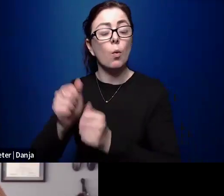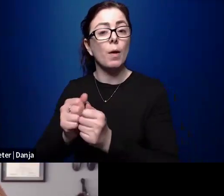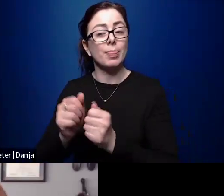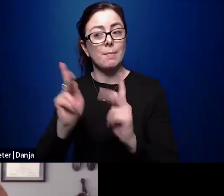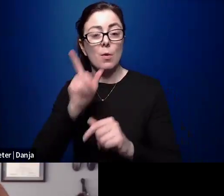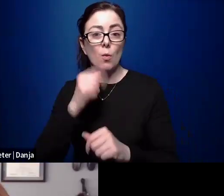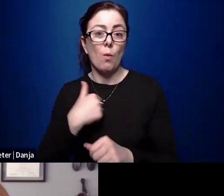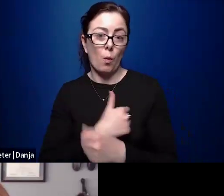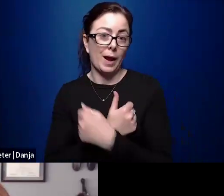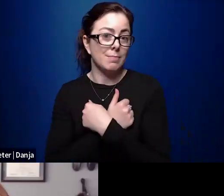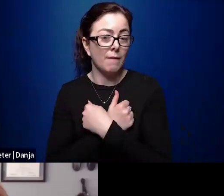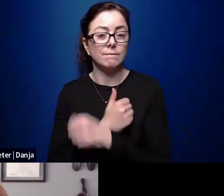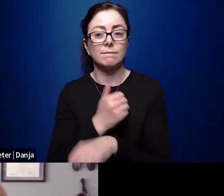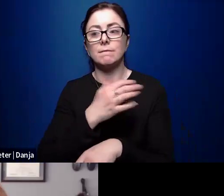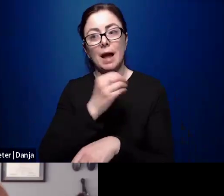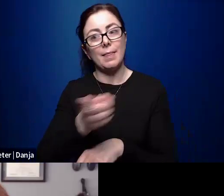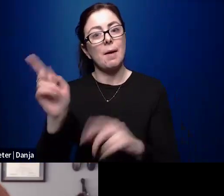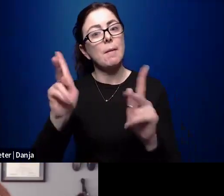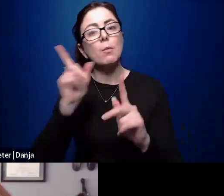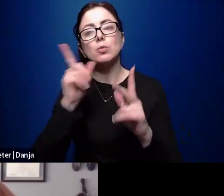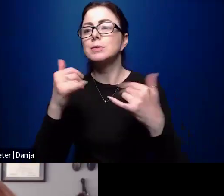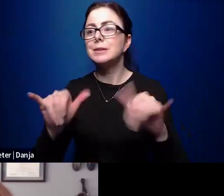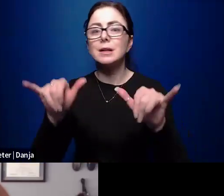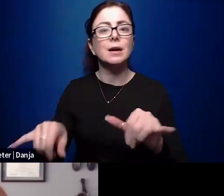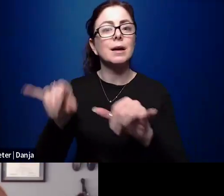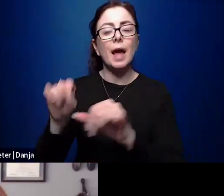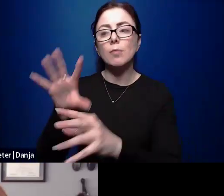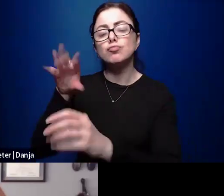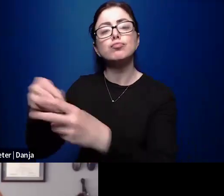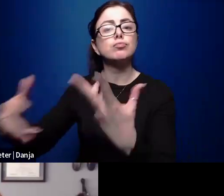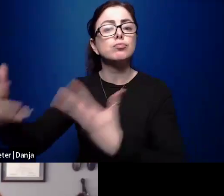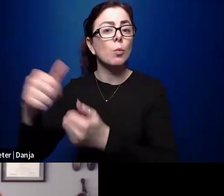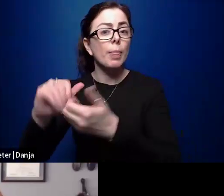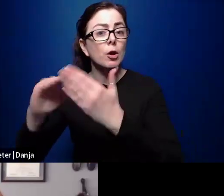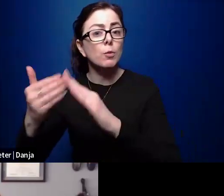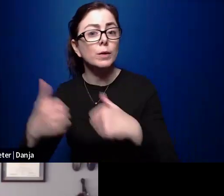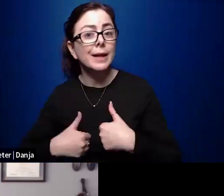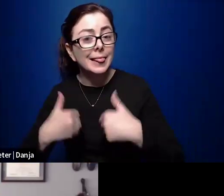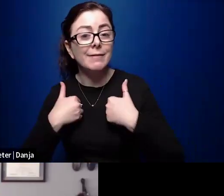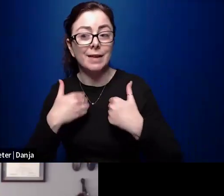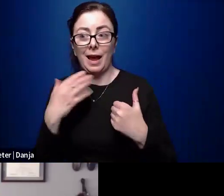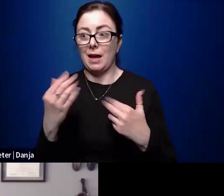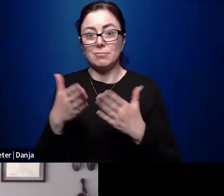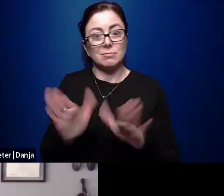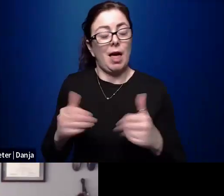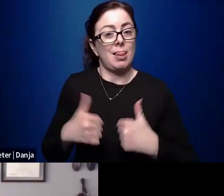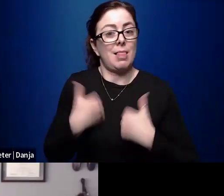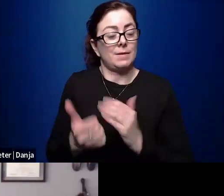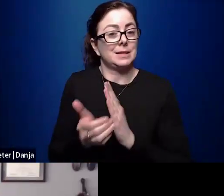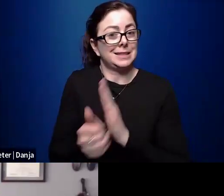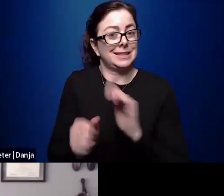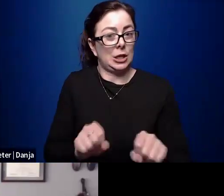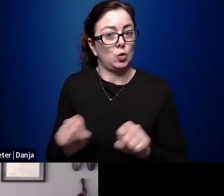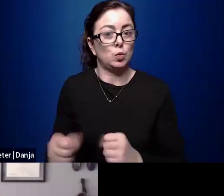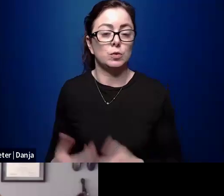still able to partake in community living and life skills. And for us specifically, I mean, of